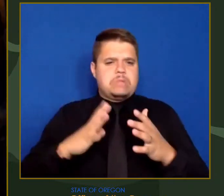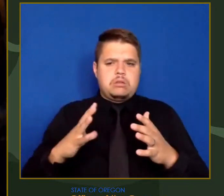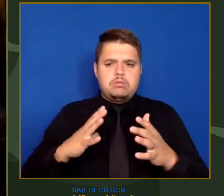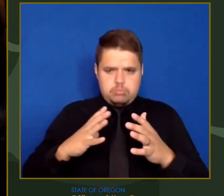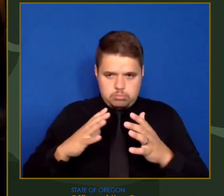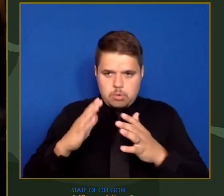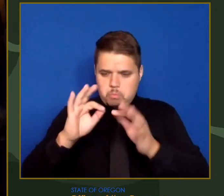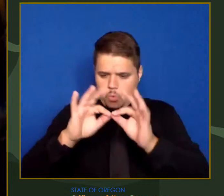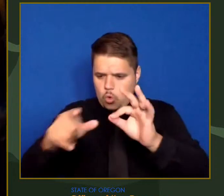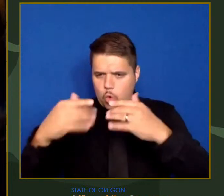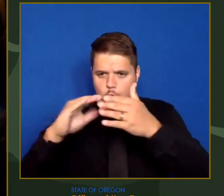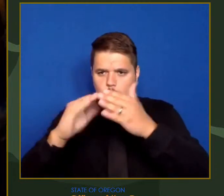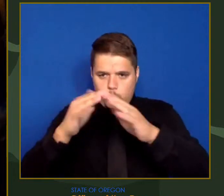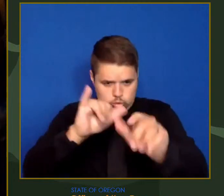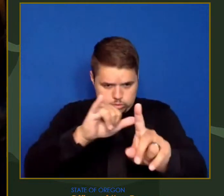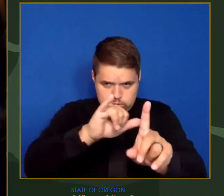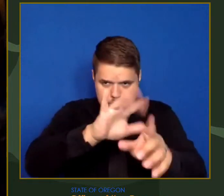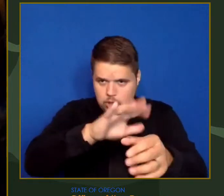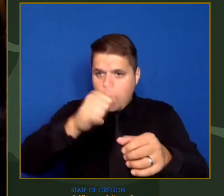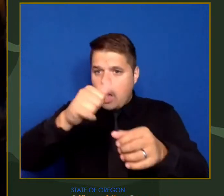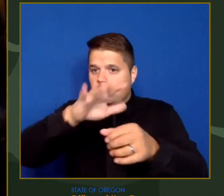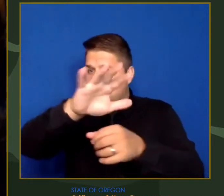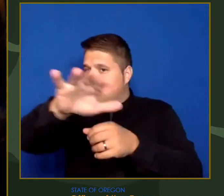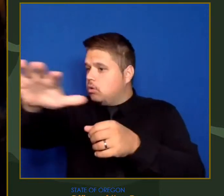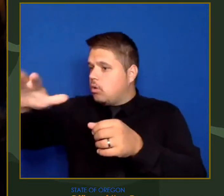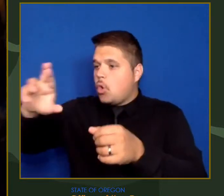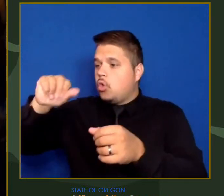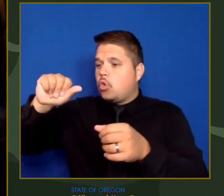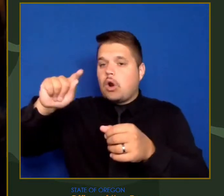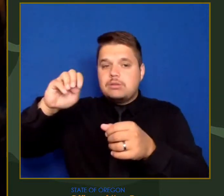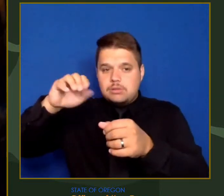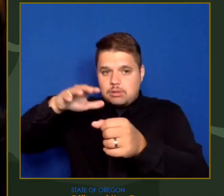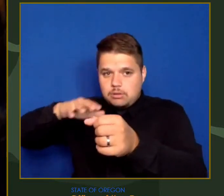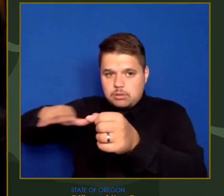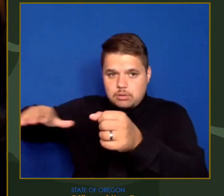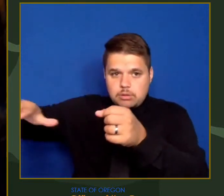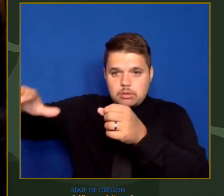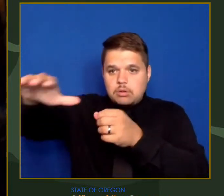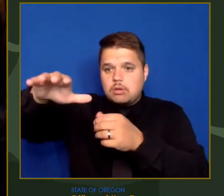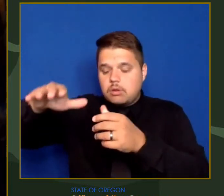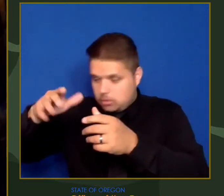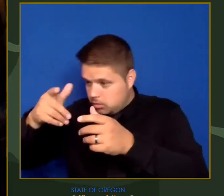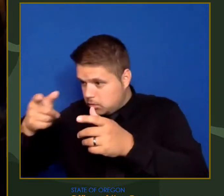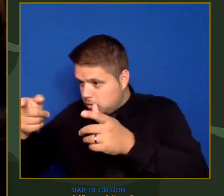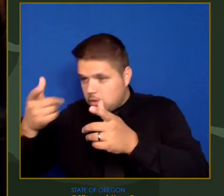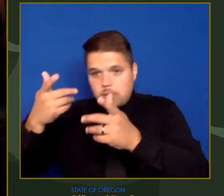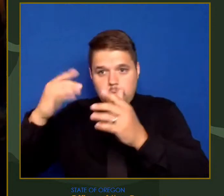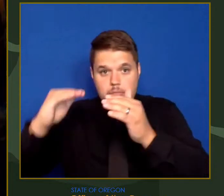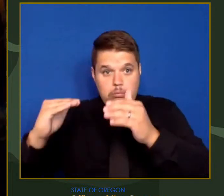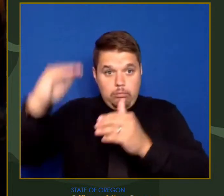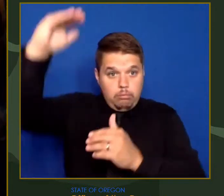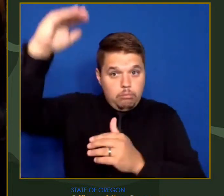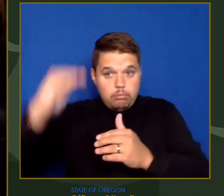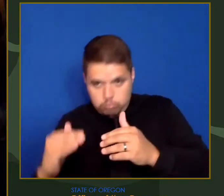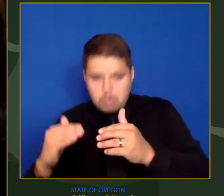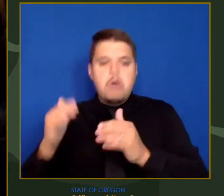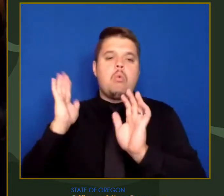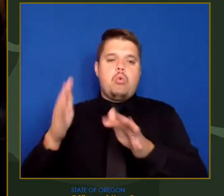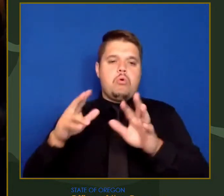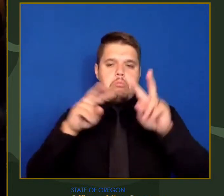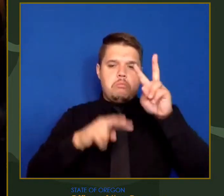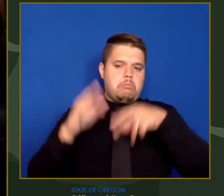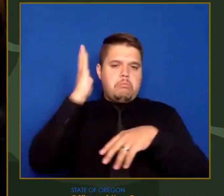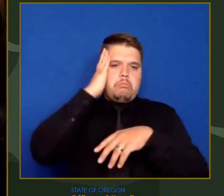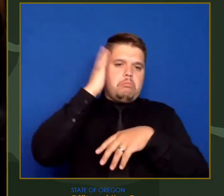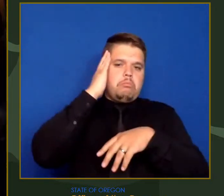an increased risk for getting COVID-19. So taking some individual steps to protect yourself, continuing to wear your mask and limit your